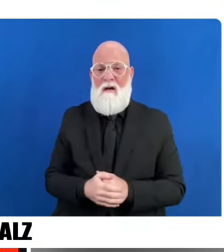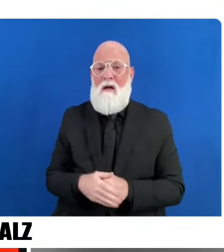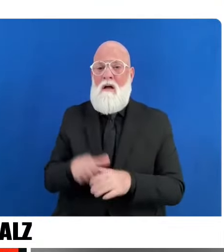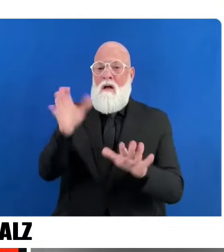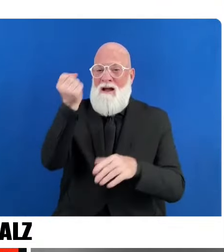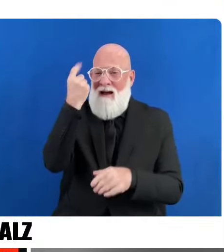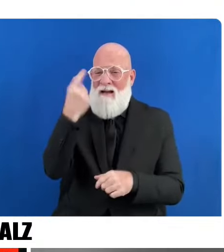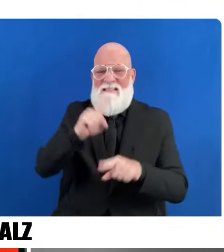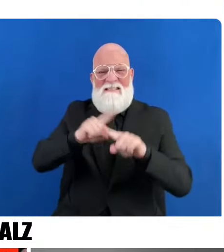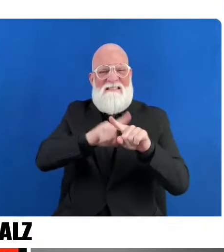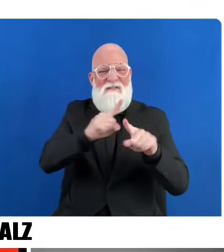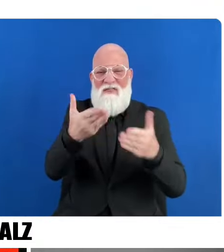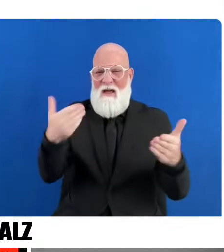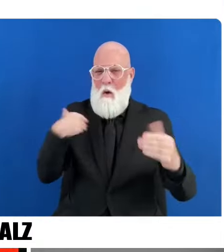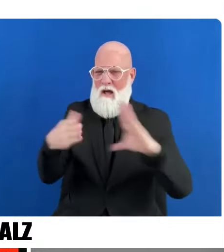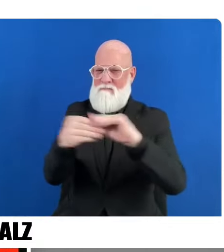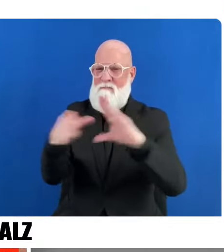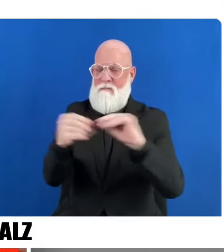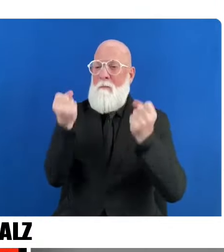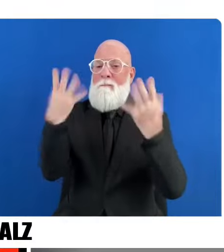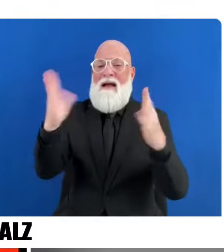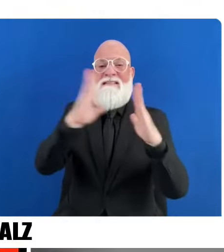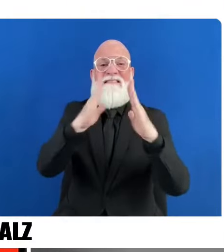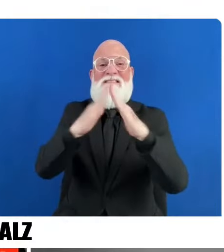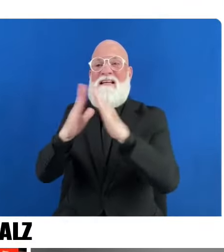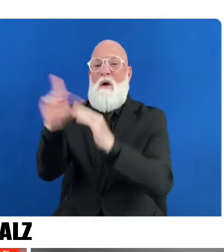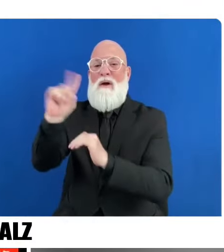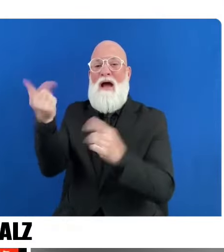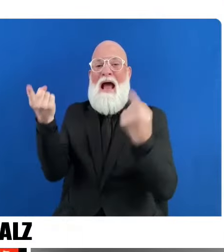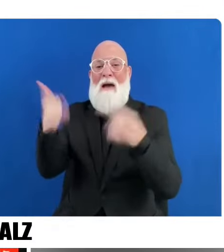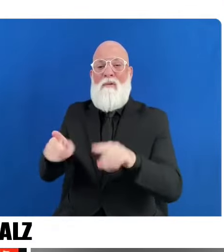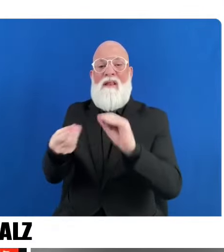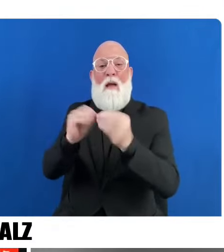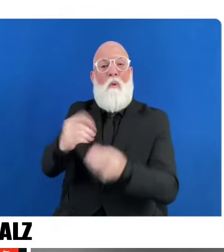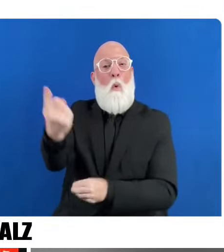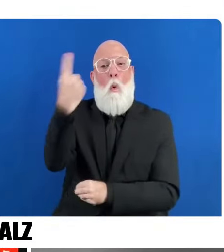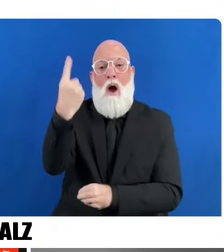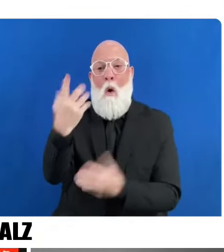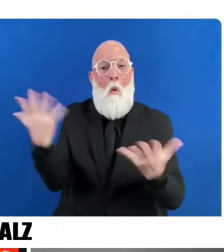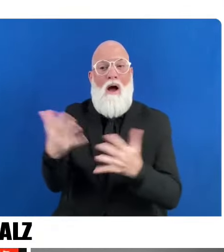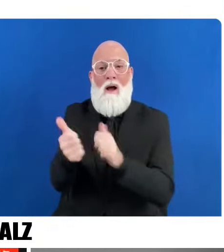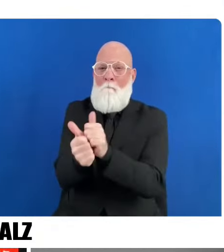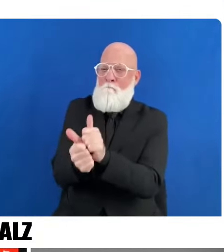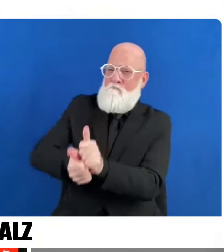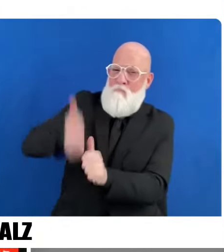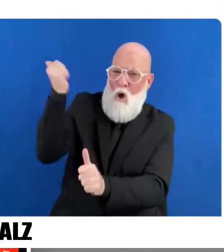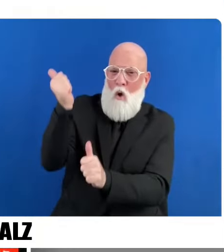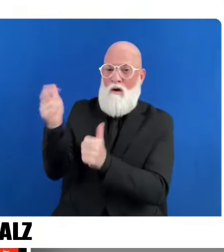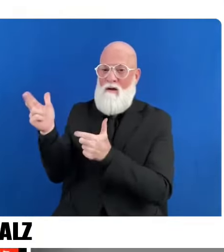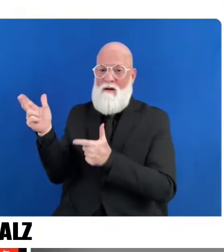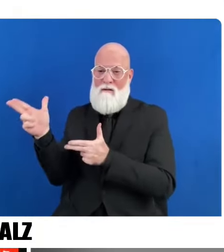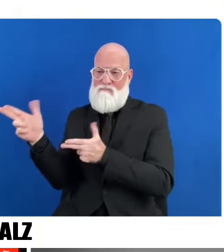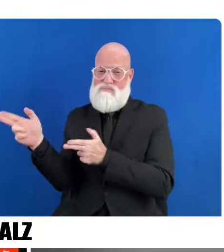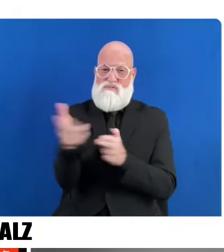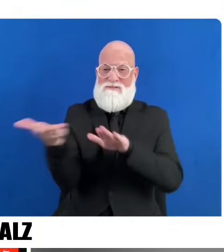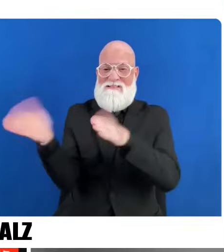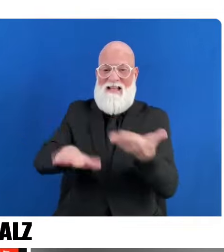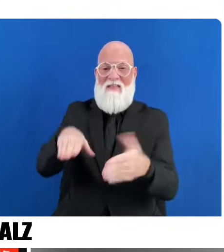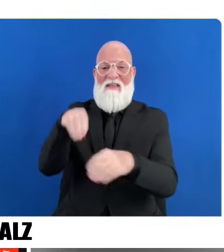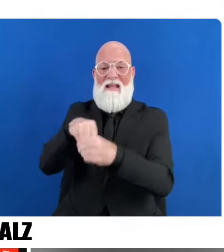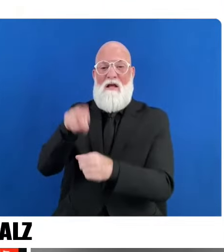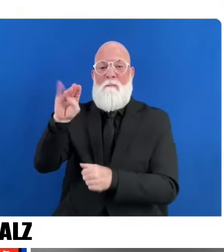at, the number one where the most firearm deaths happen in Minnesota are rural suicides. And we have an